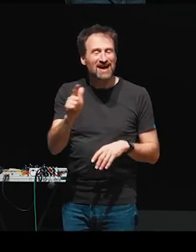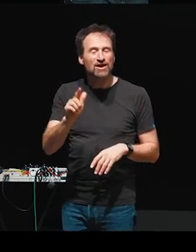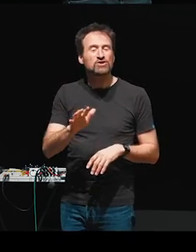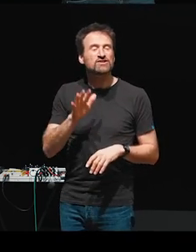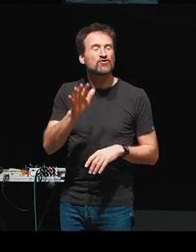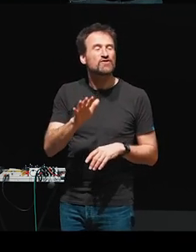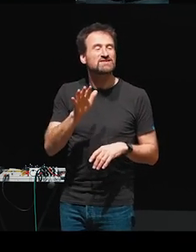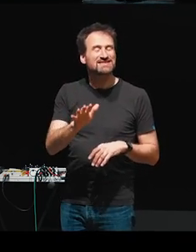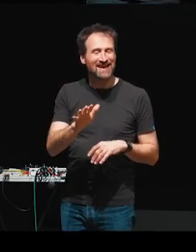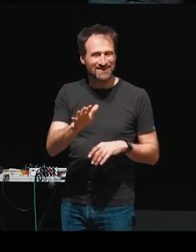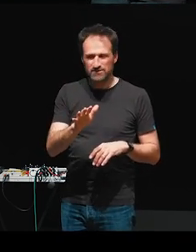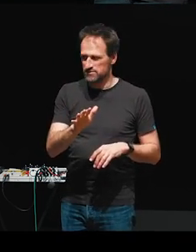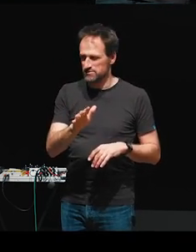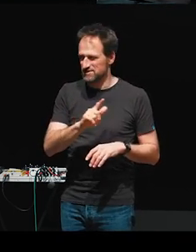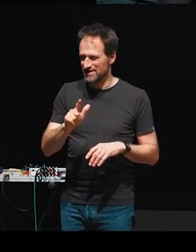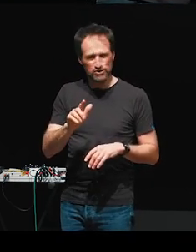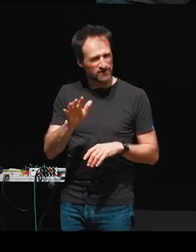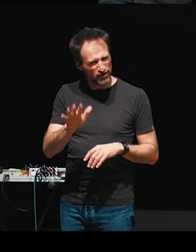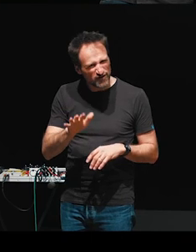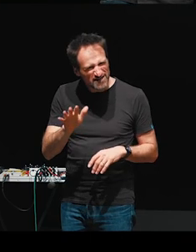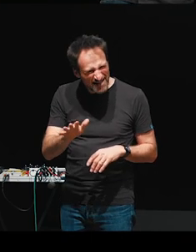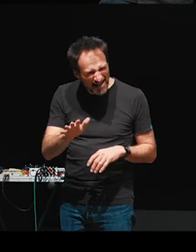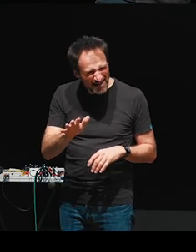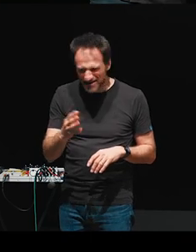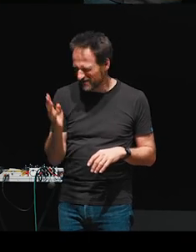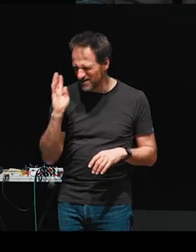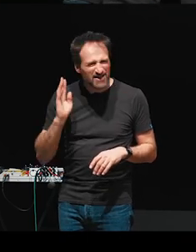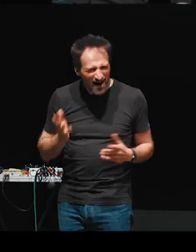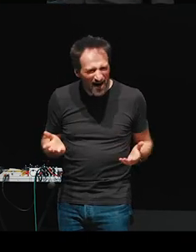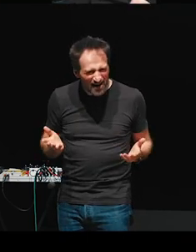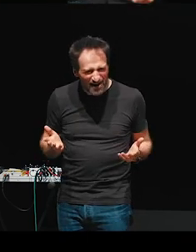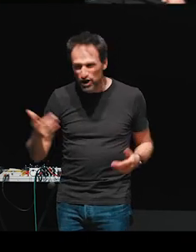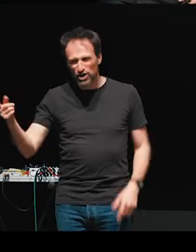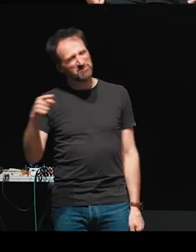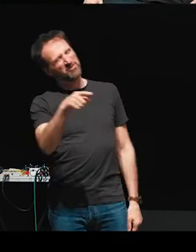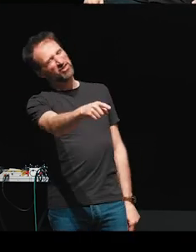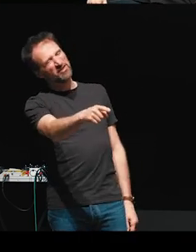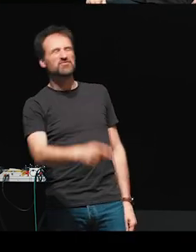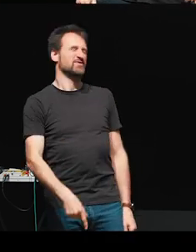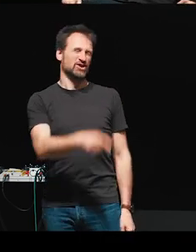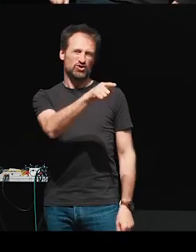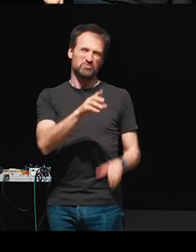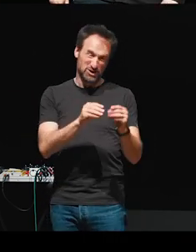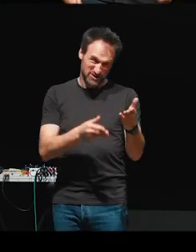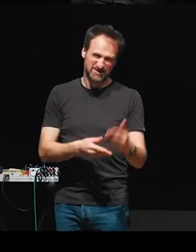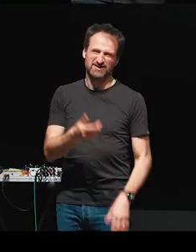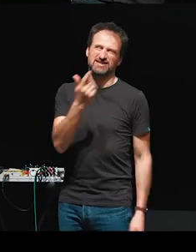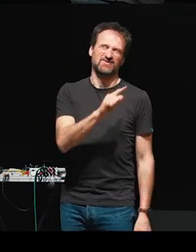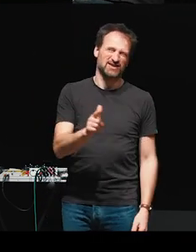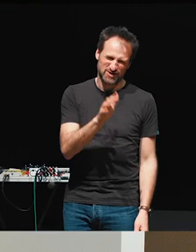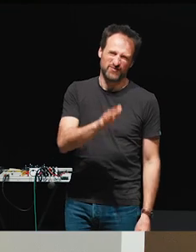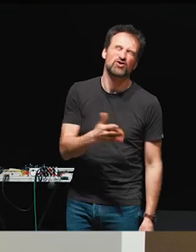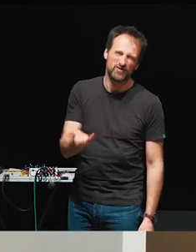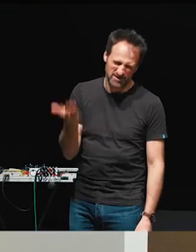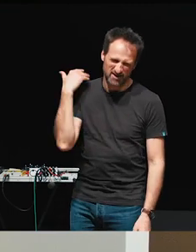math. 2015, it's just 4 years, and someone is finger pointing to you for using something that was